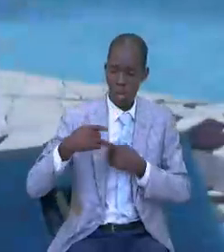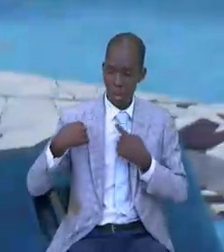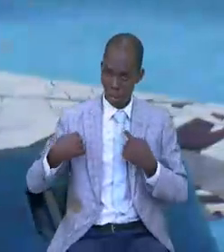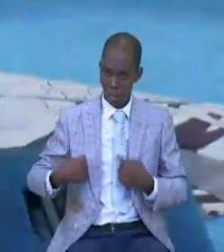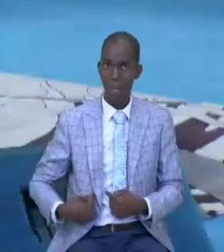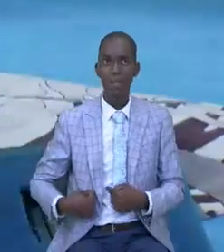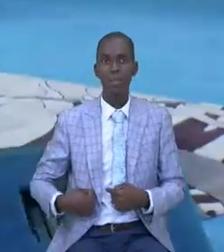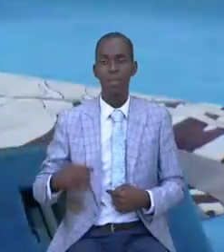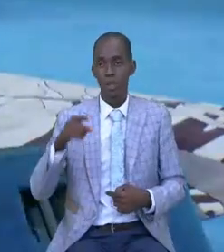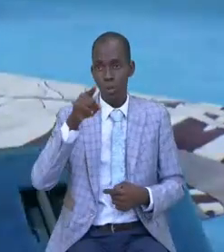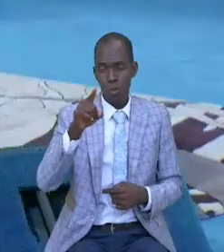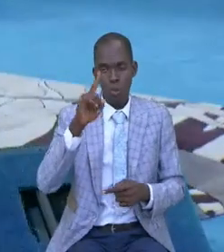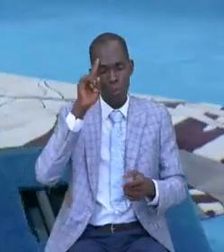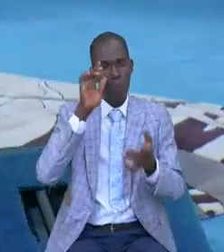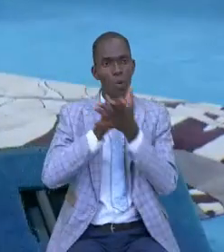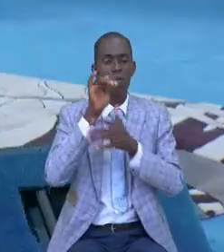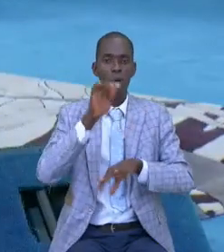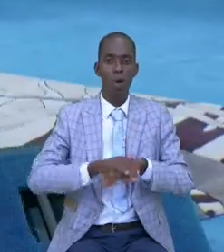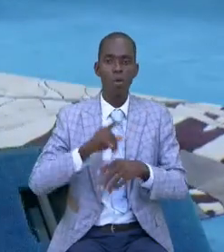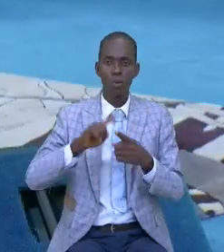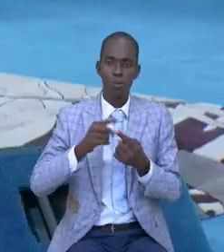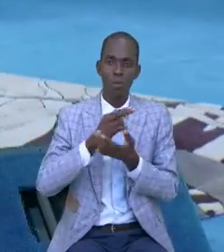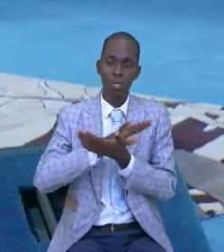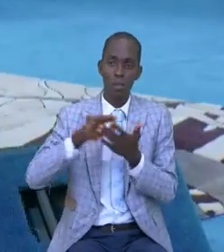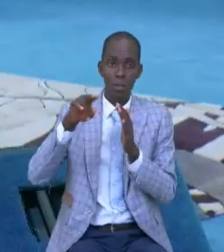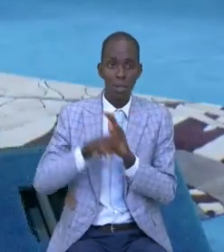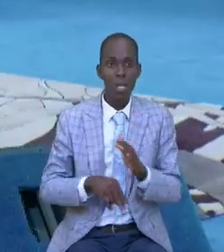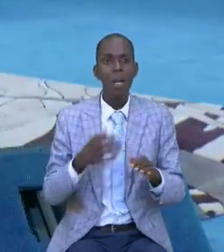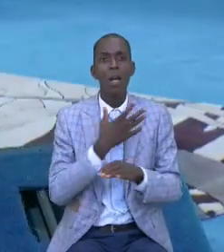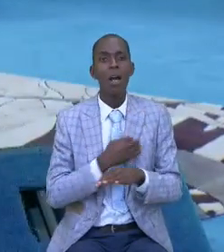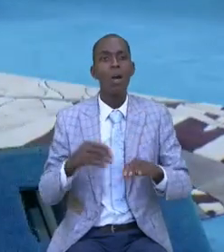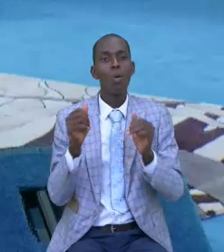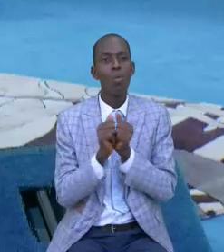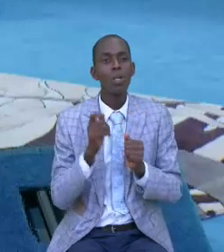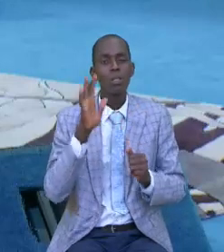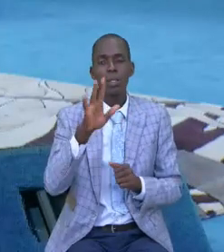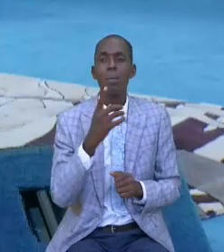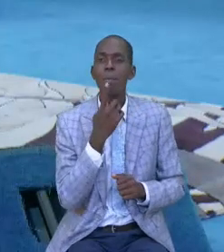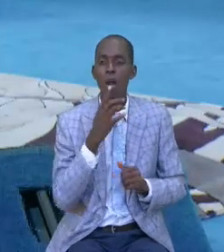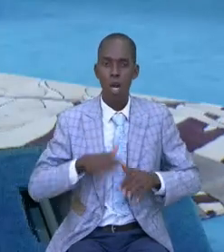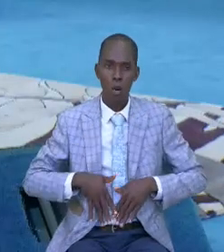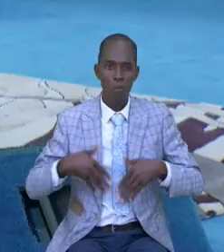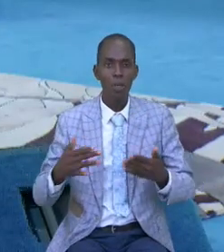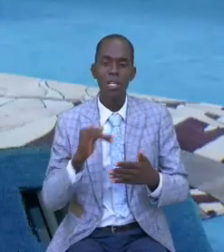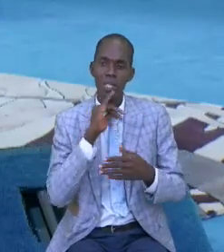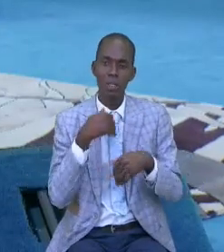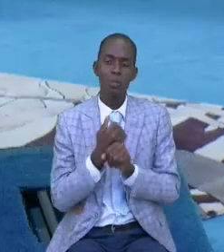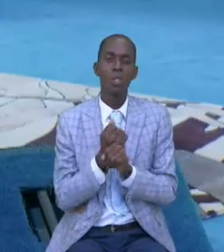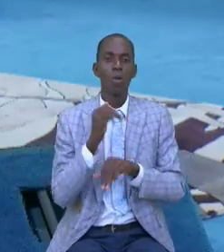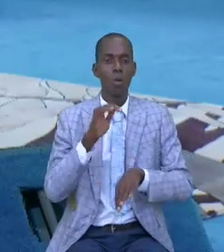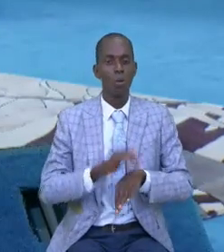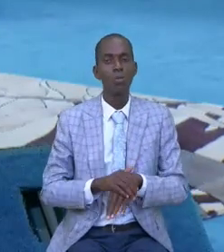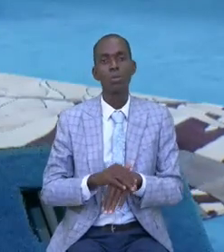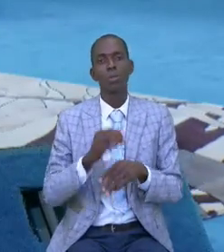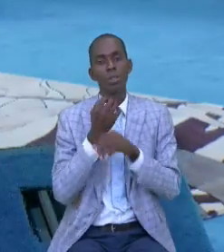unto righteousness, and with the mouth confession is made unto salvation.